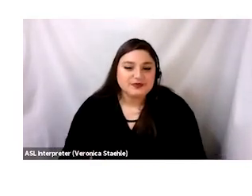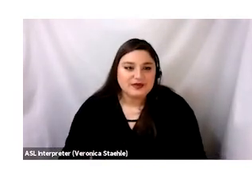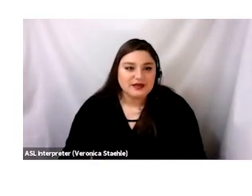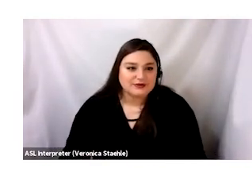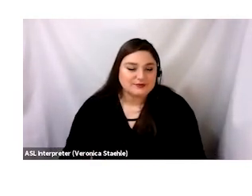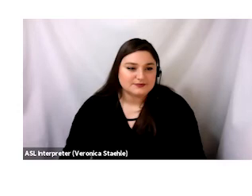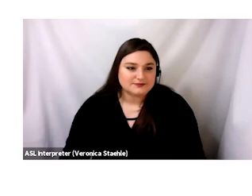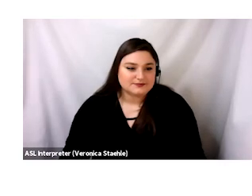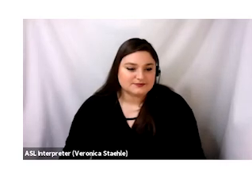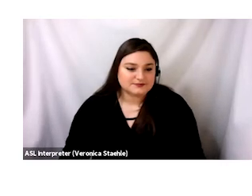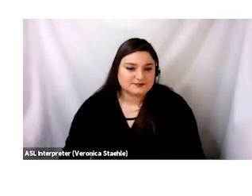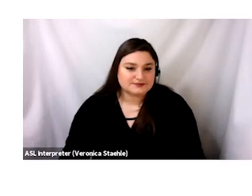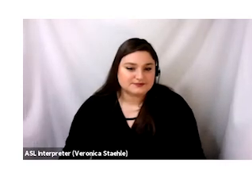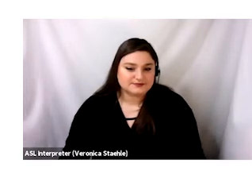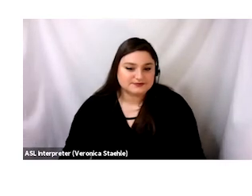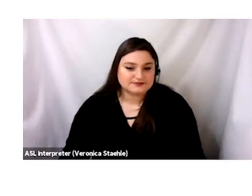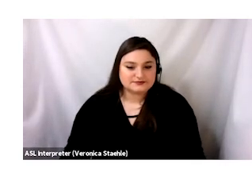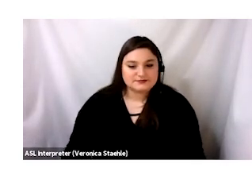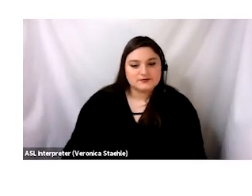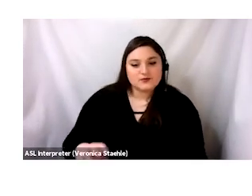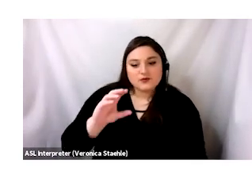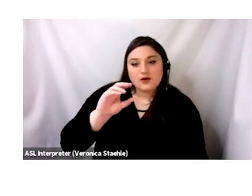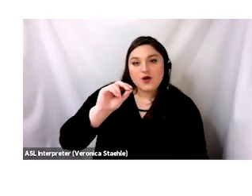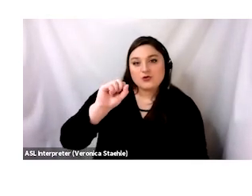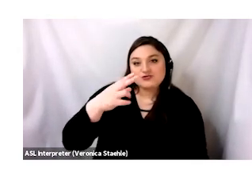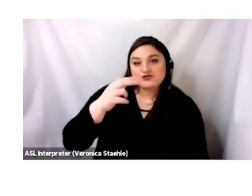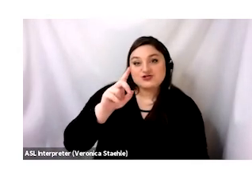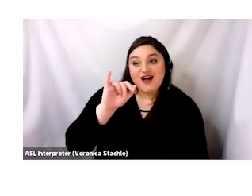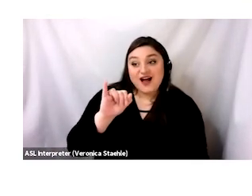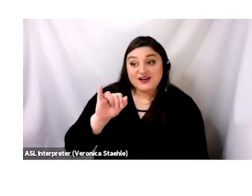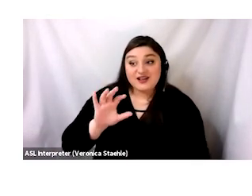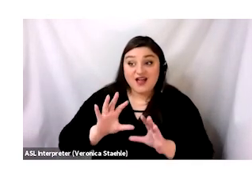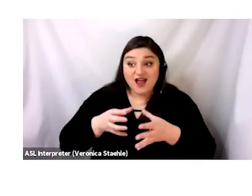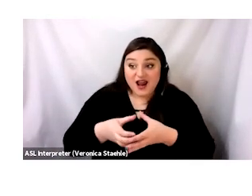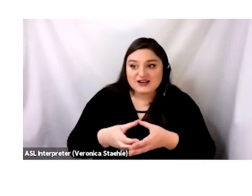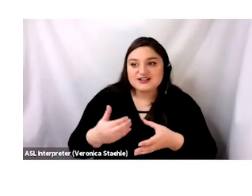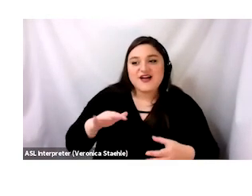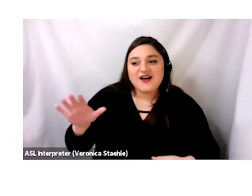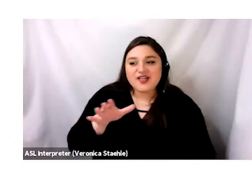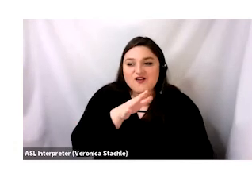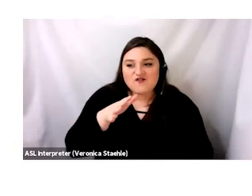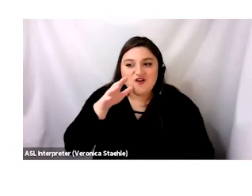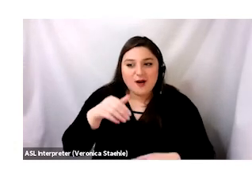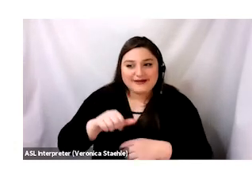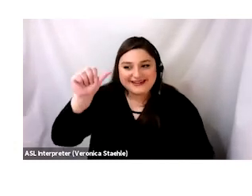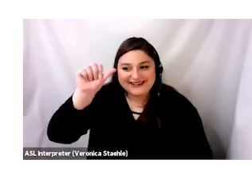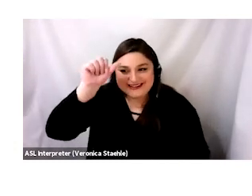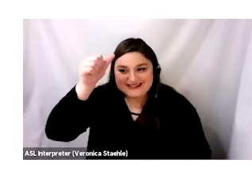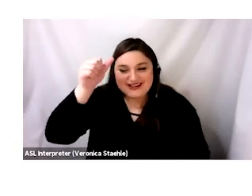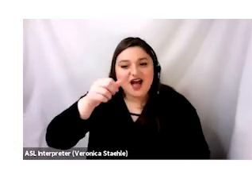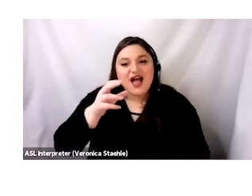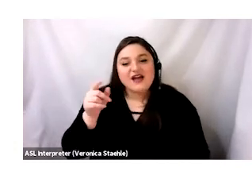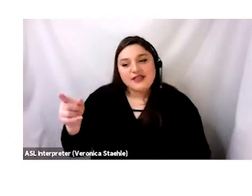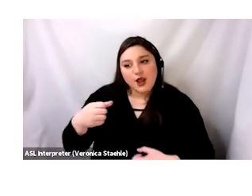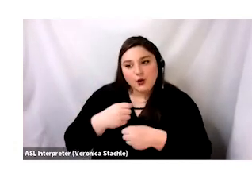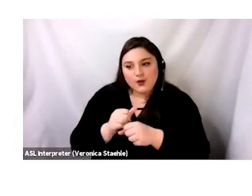Oshadi Collective has a regenerative farm in Tamil Nadu, India, and they are creating this circular